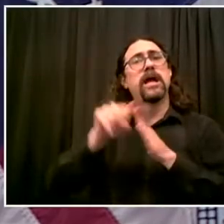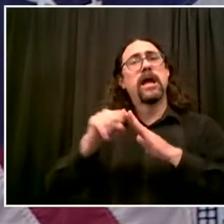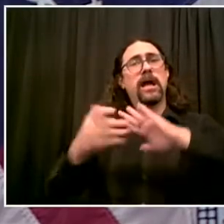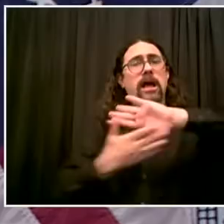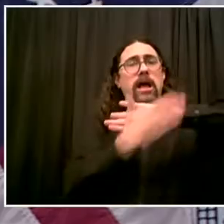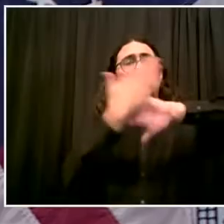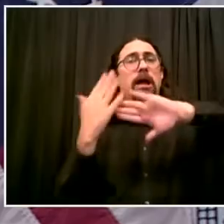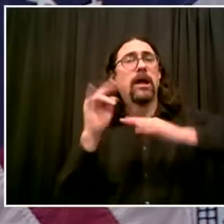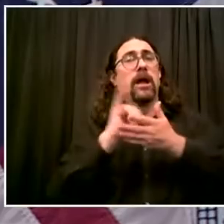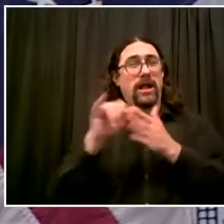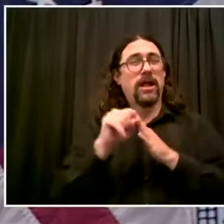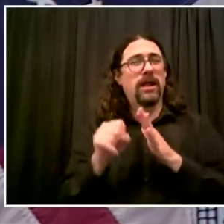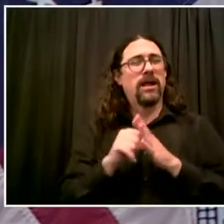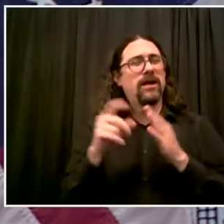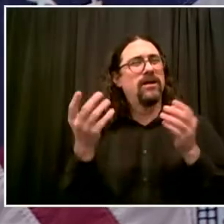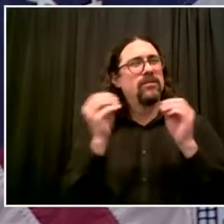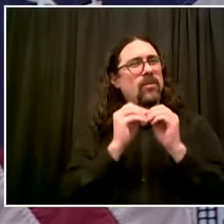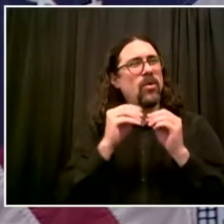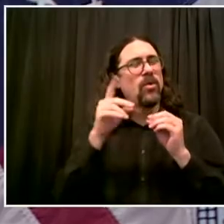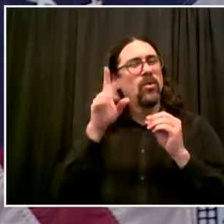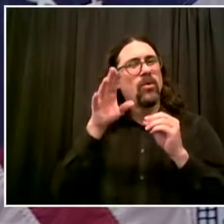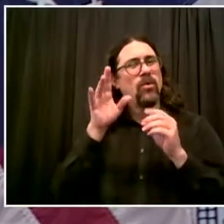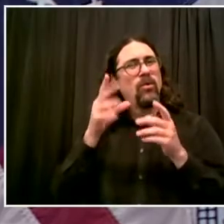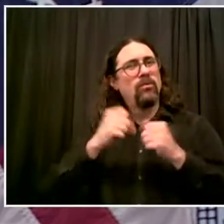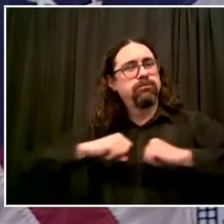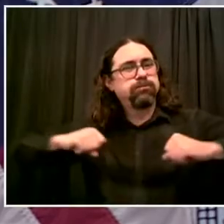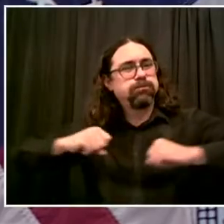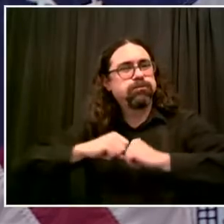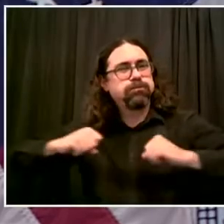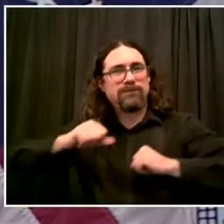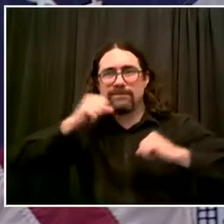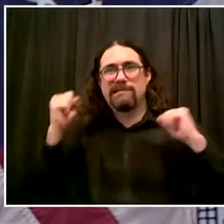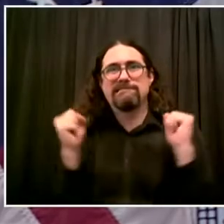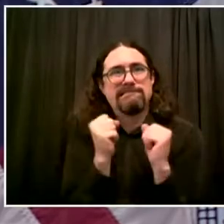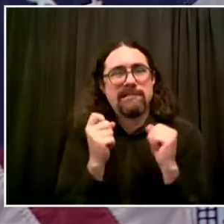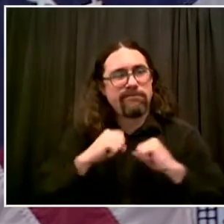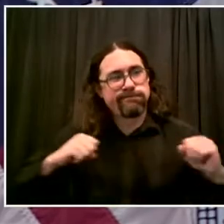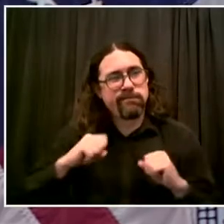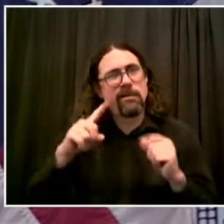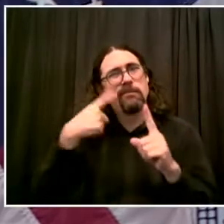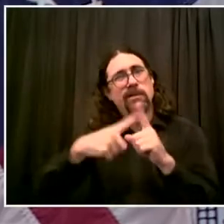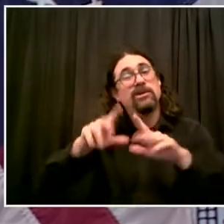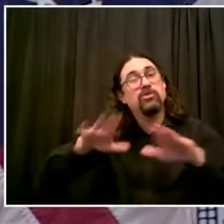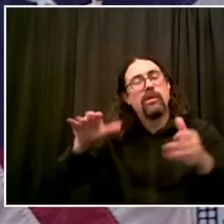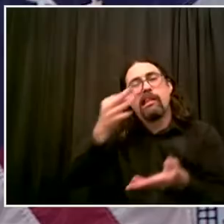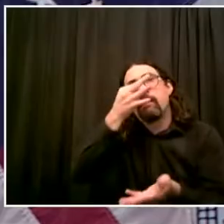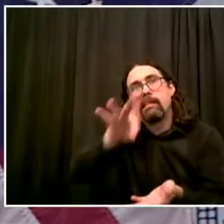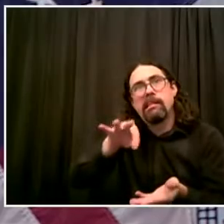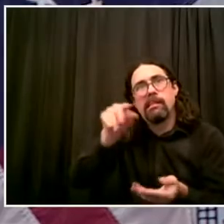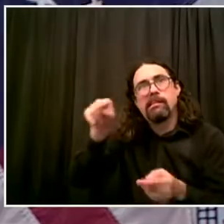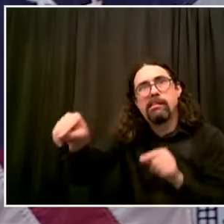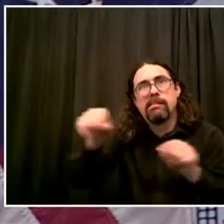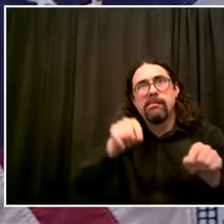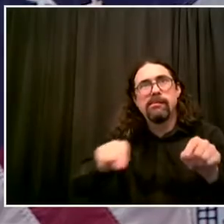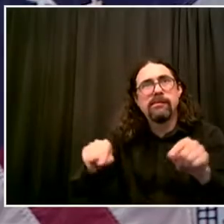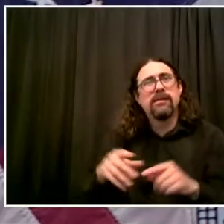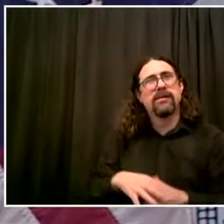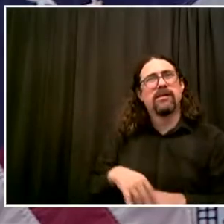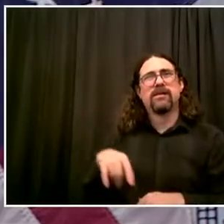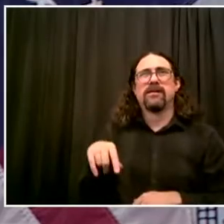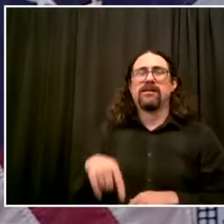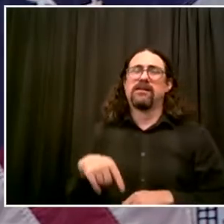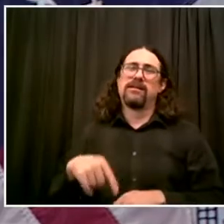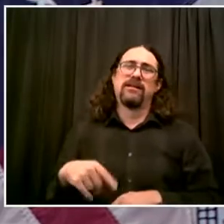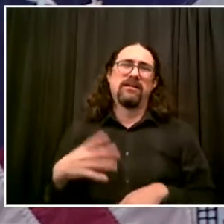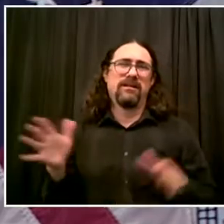reality in New York City. It's the toughest environment to keep healthy. So we really need to do this in a smart way. We've had this good